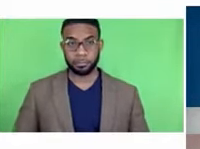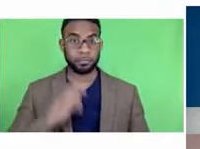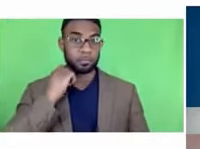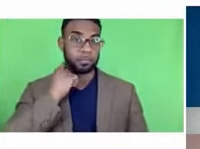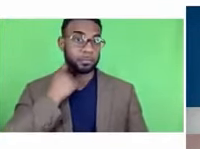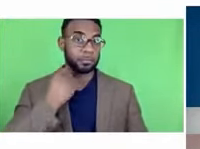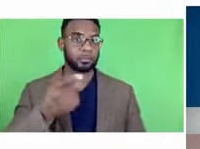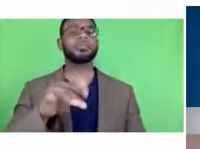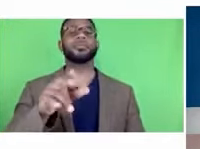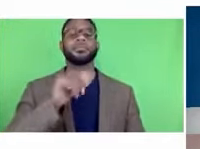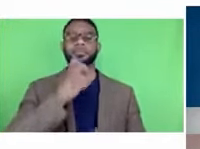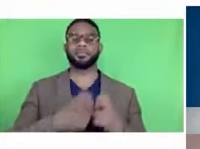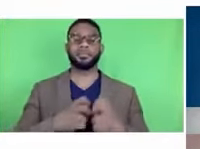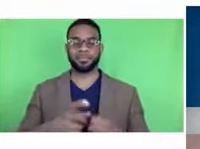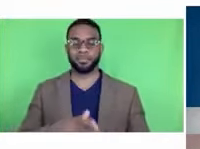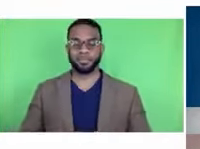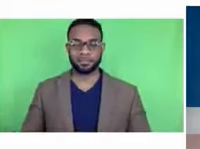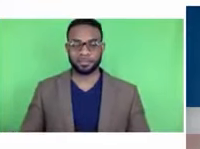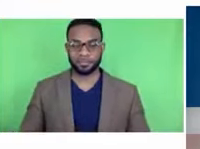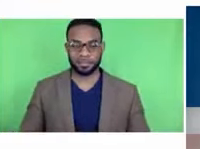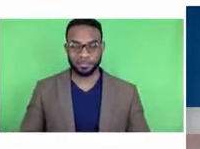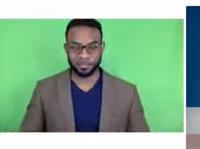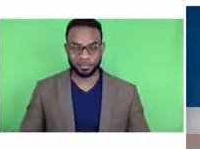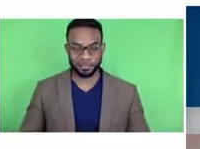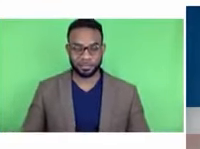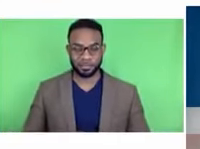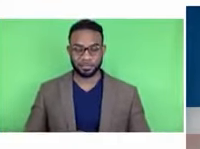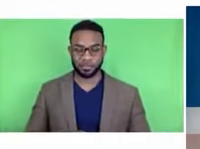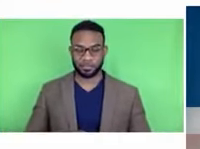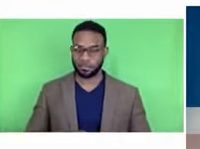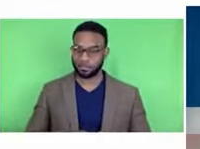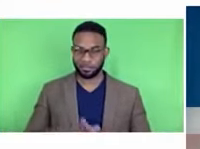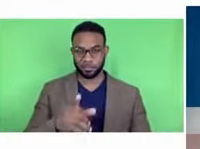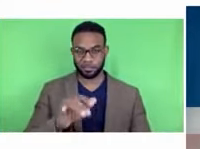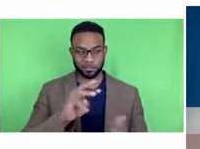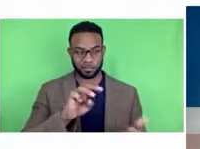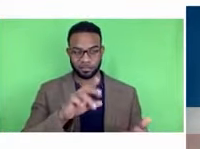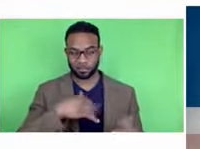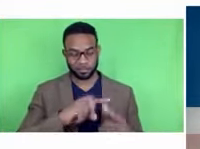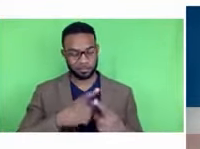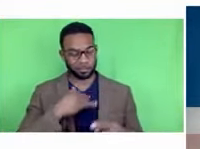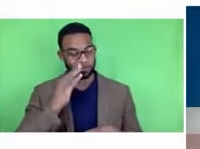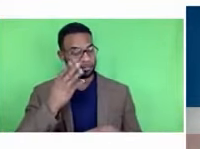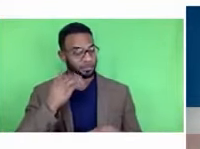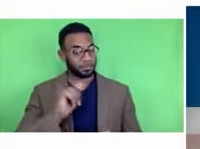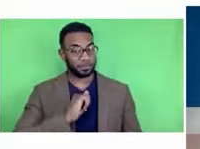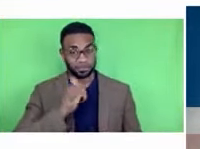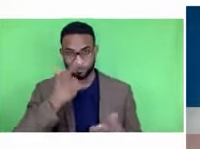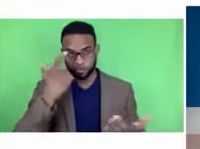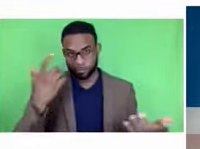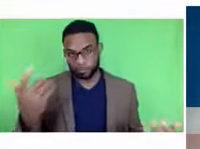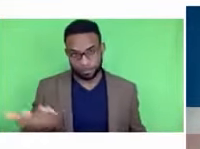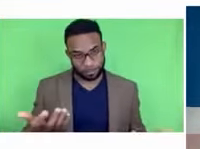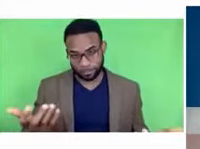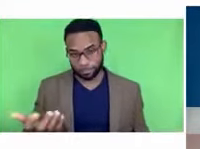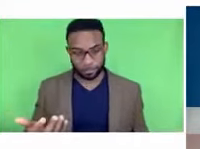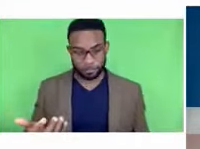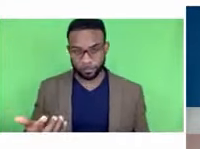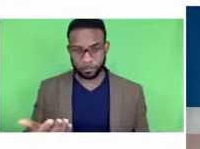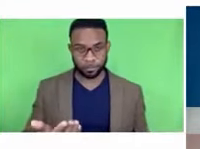Not a problem. It's something even like my short lifespan, I've had to go through myself just because